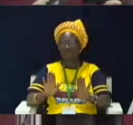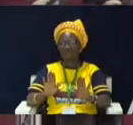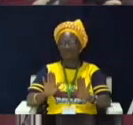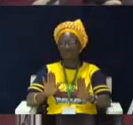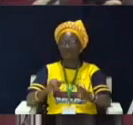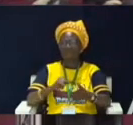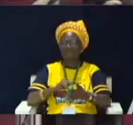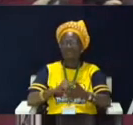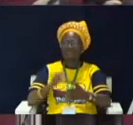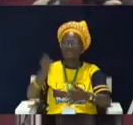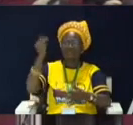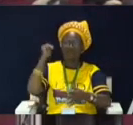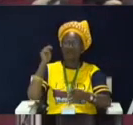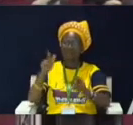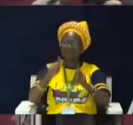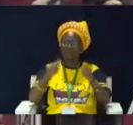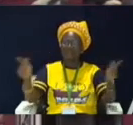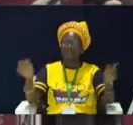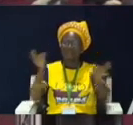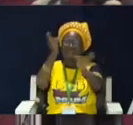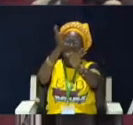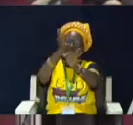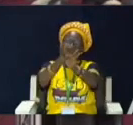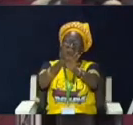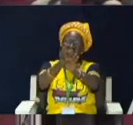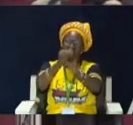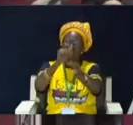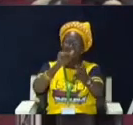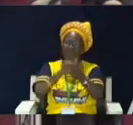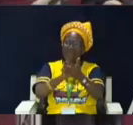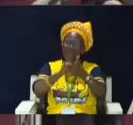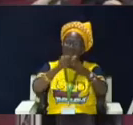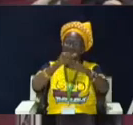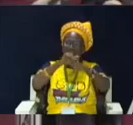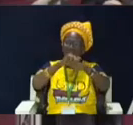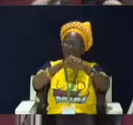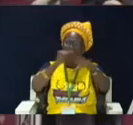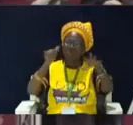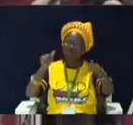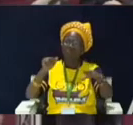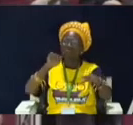It was great faith that caused Joshua and